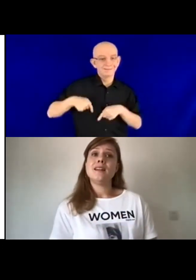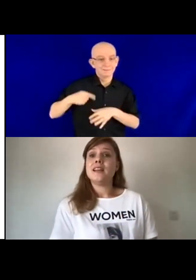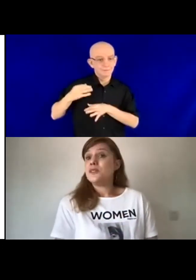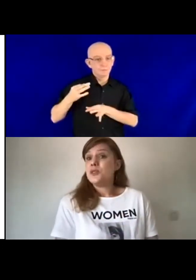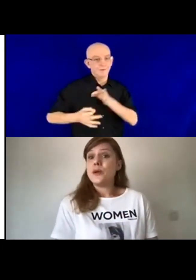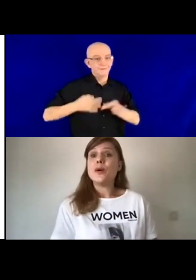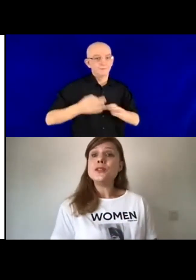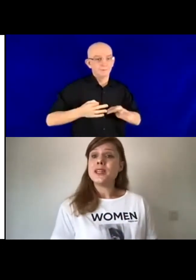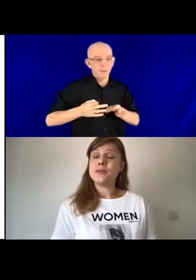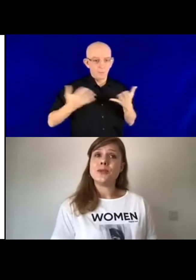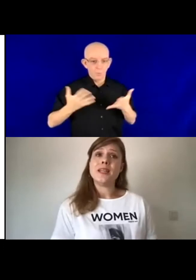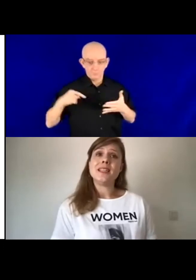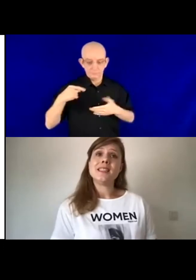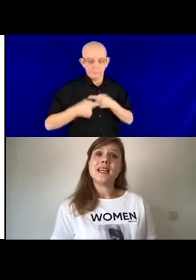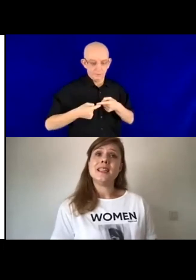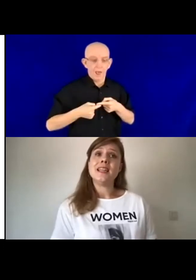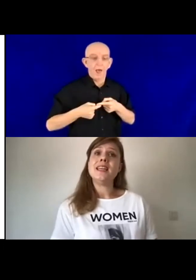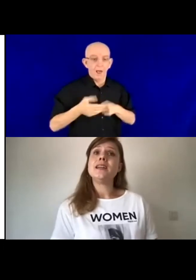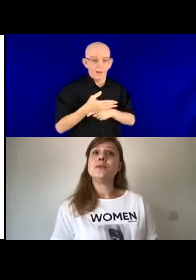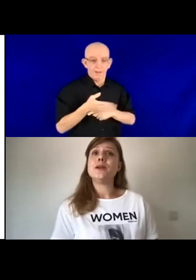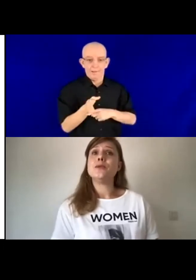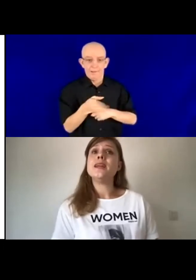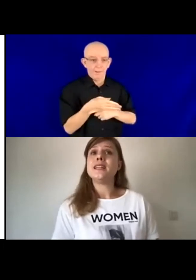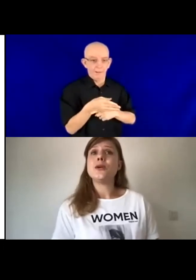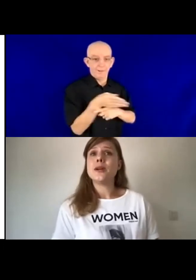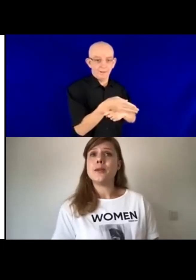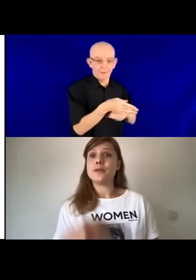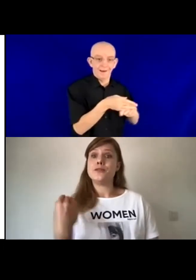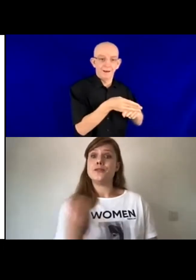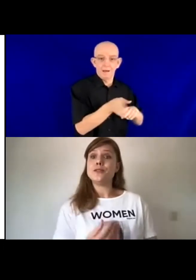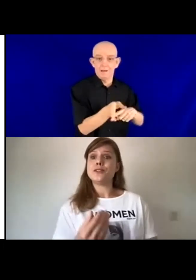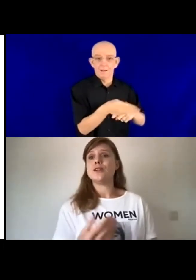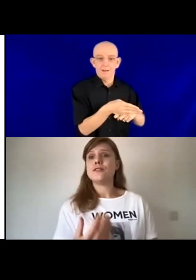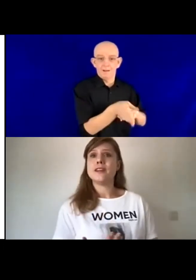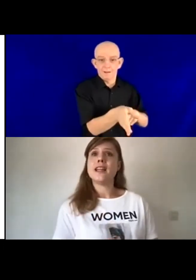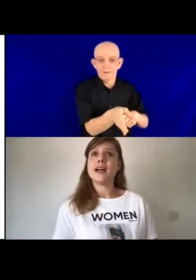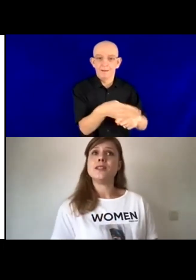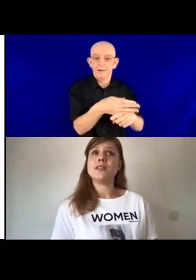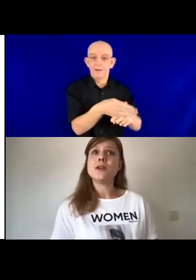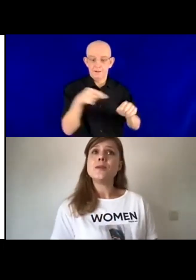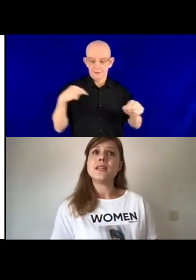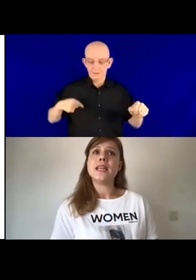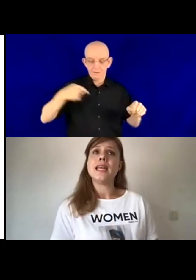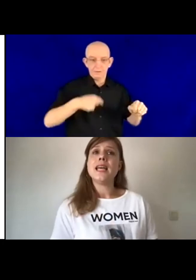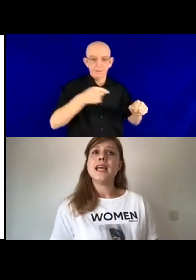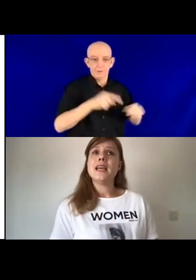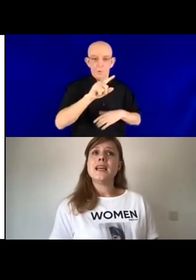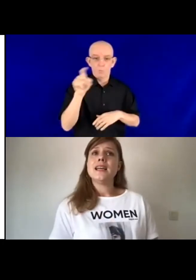And then do we want to keep doing it? And here we are really talking about the future of sign language